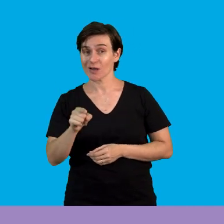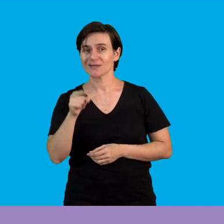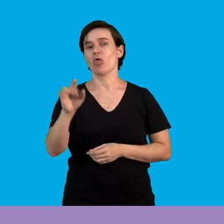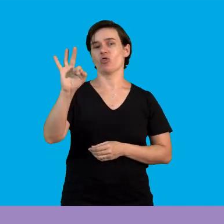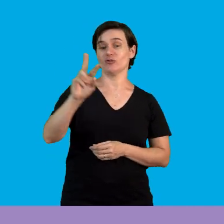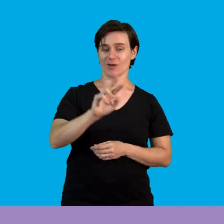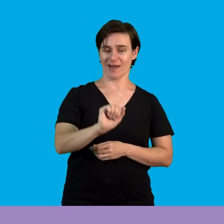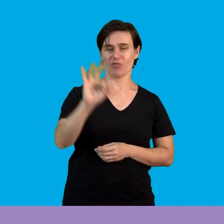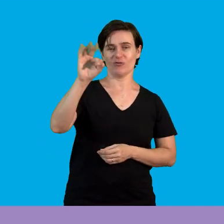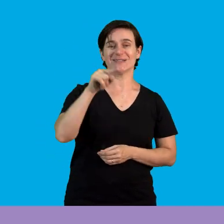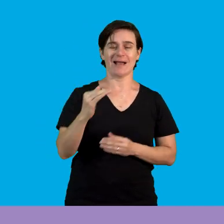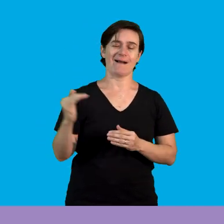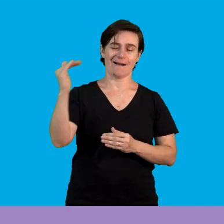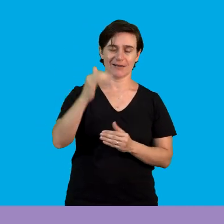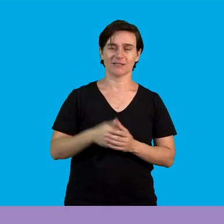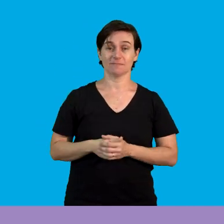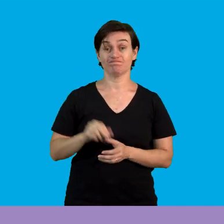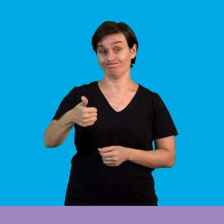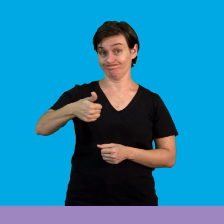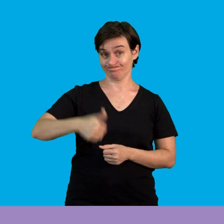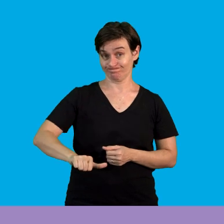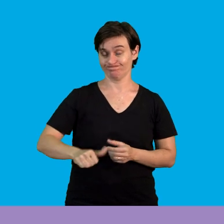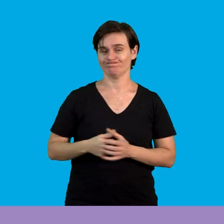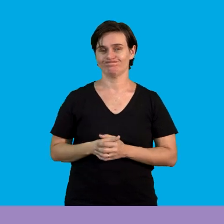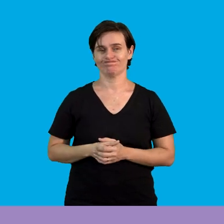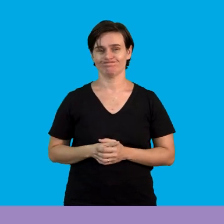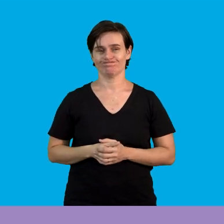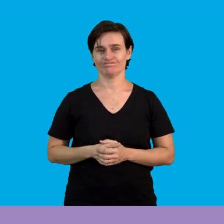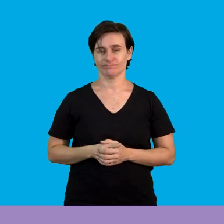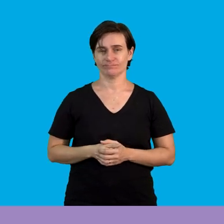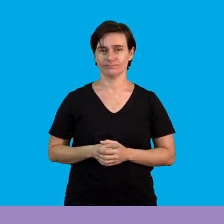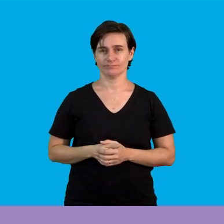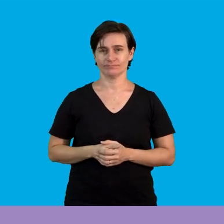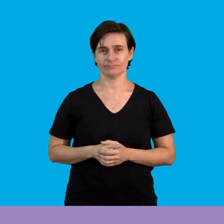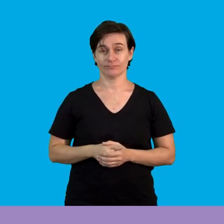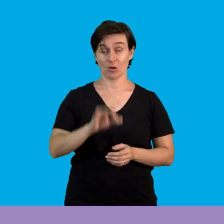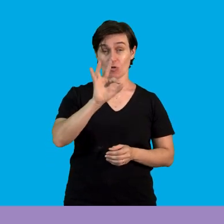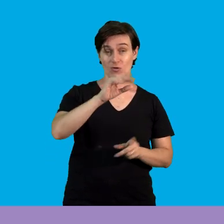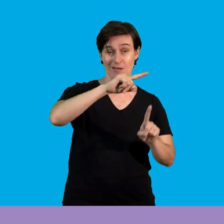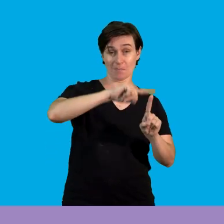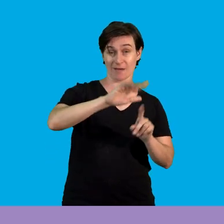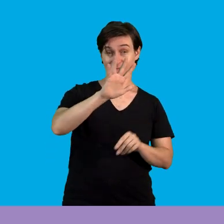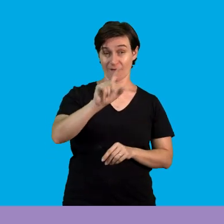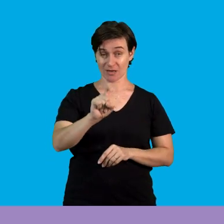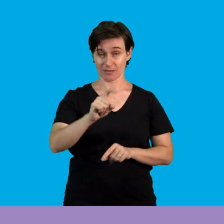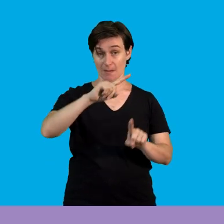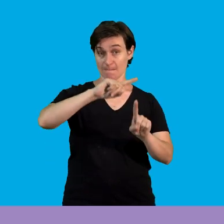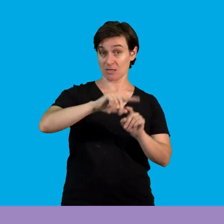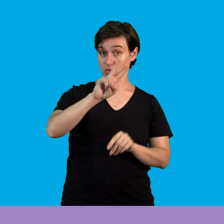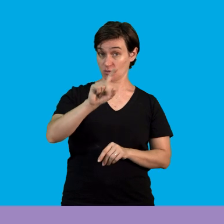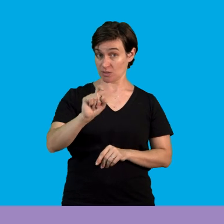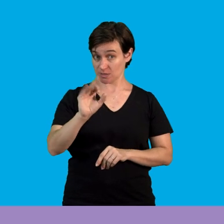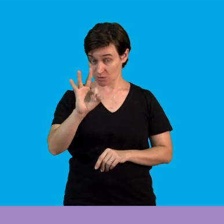is 3. Let's move on to the next one. The next one is 3